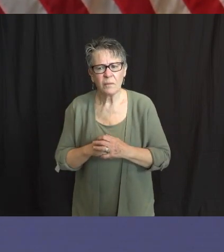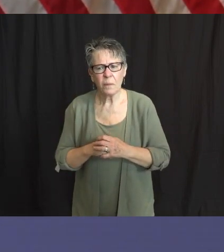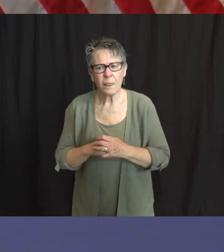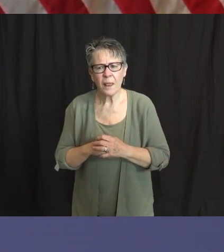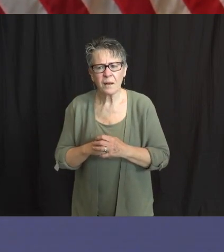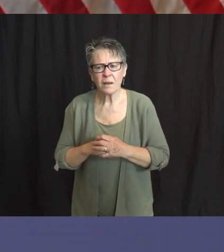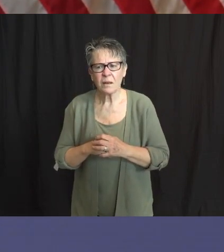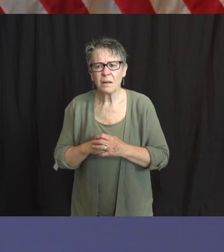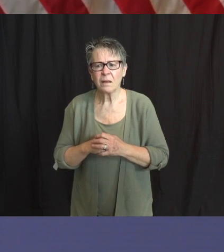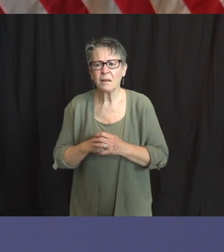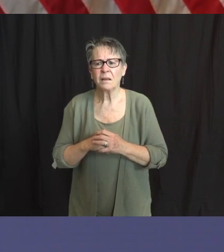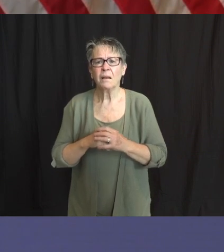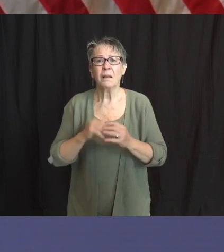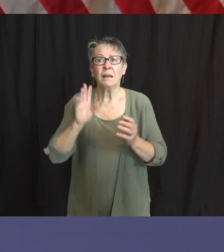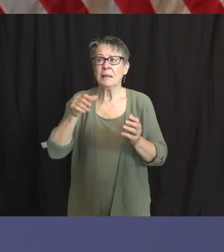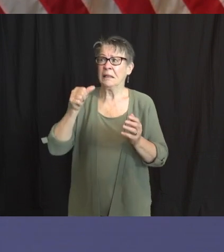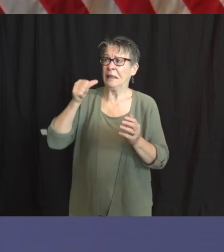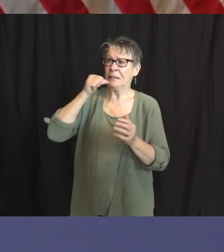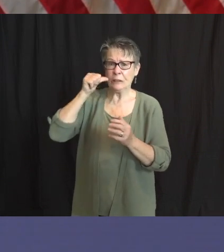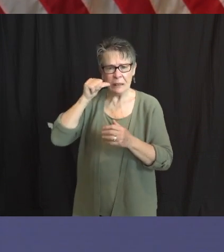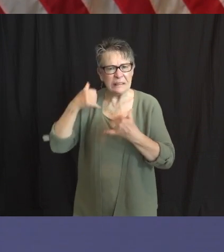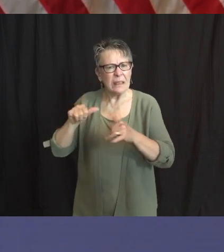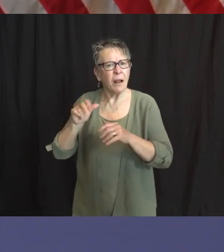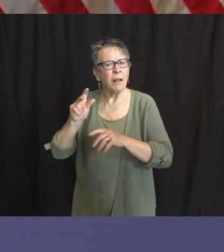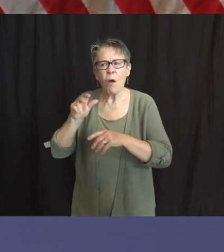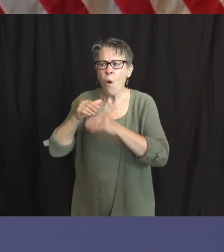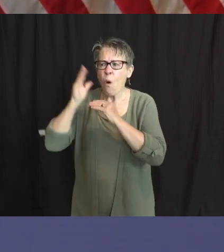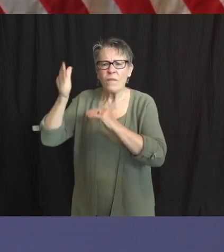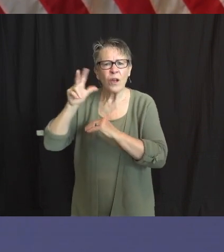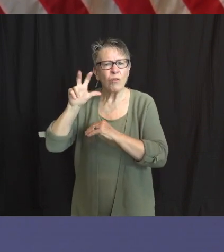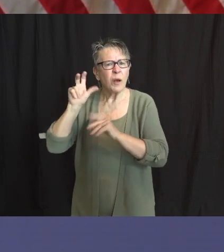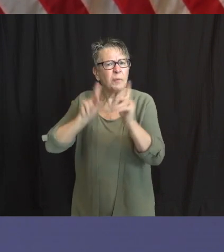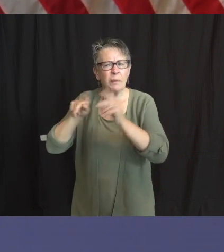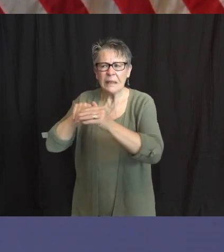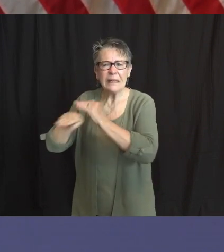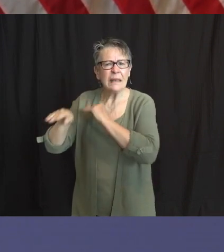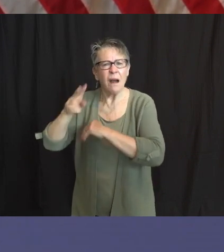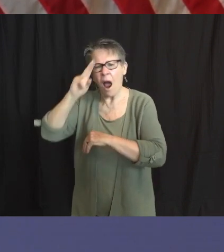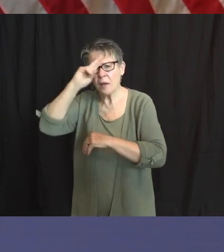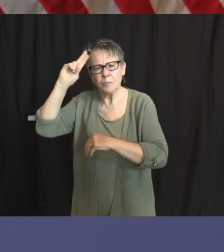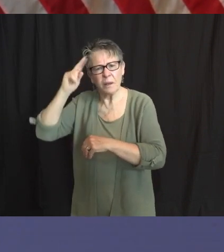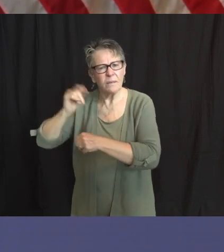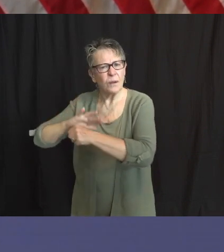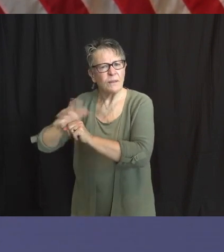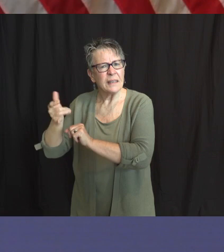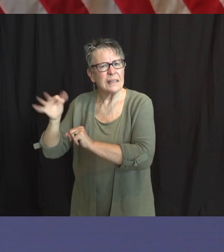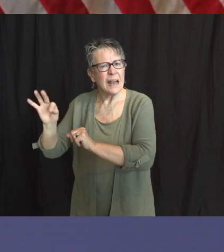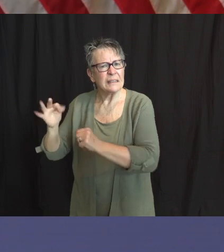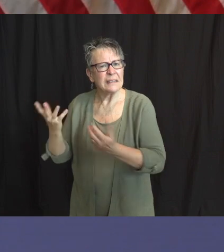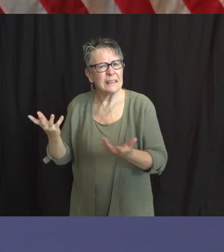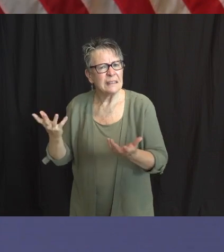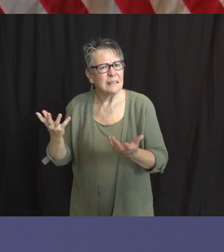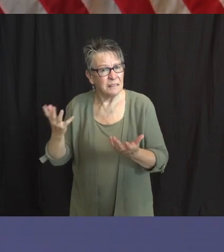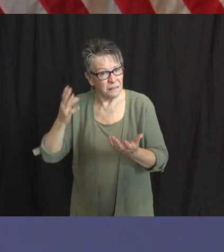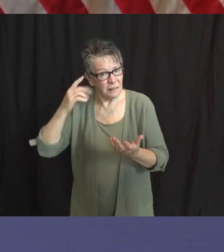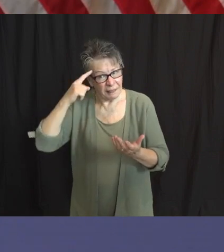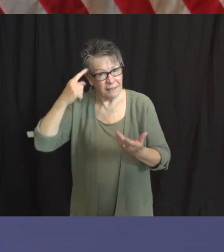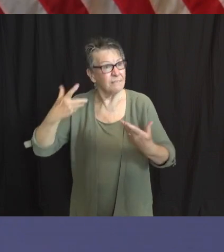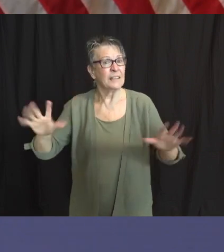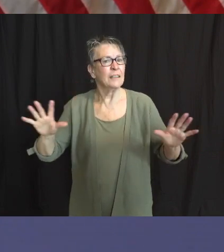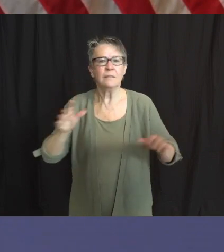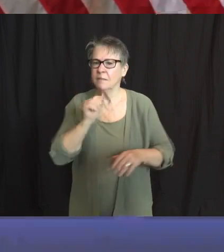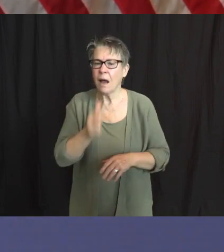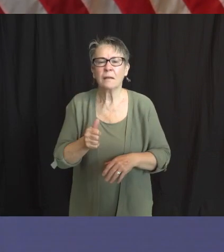out of the woods. And so I believe for both of those reasons, and by the second one